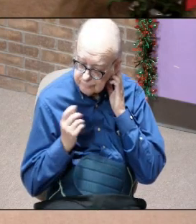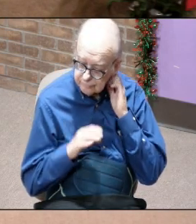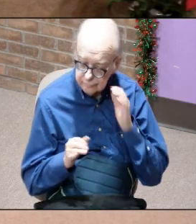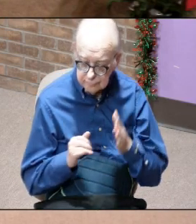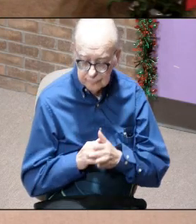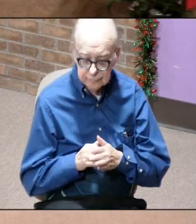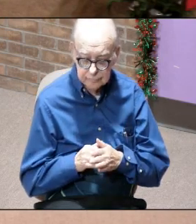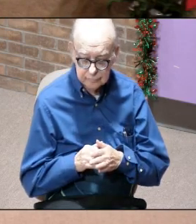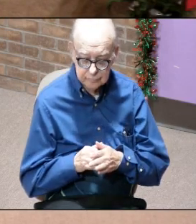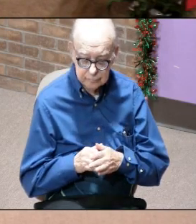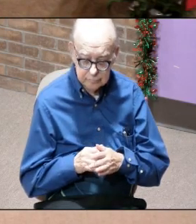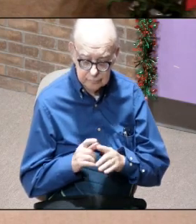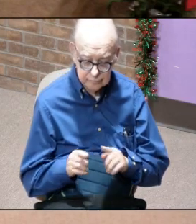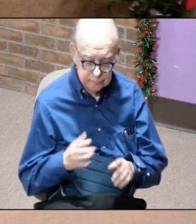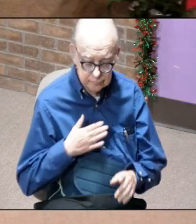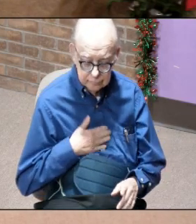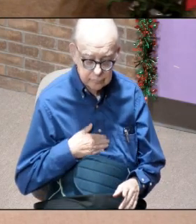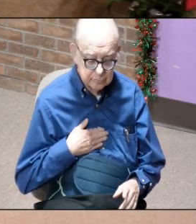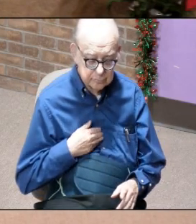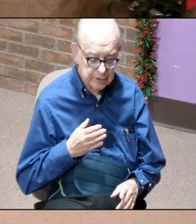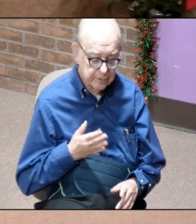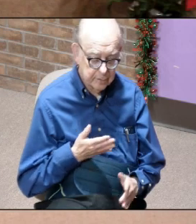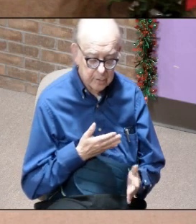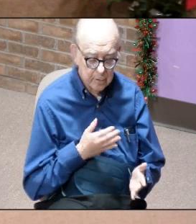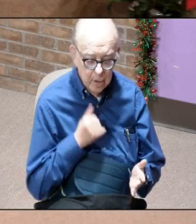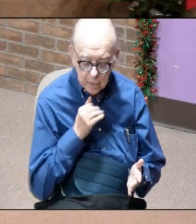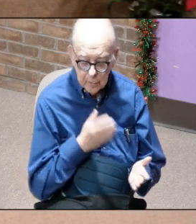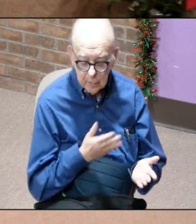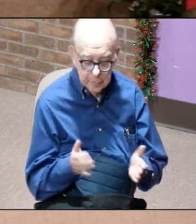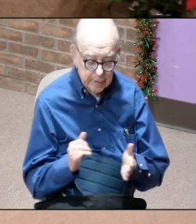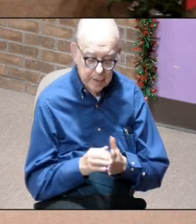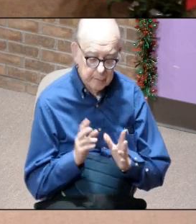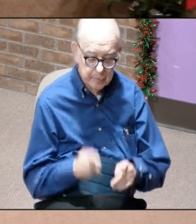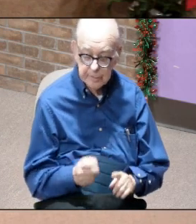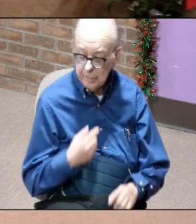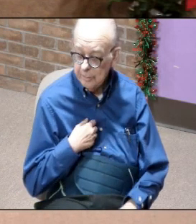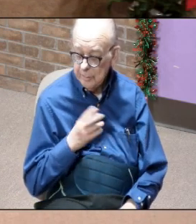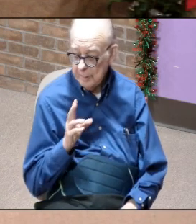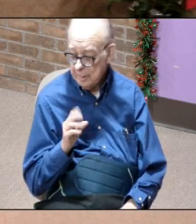that. But please don't bring them to me.